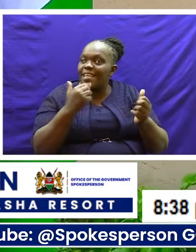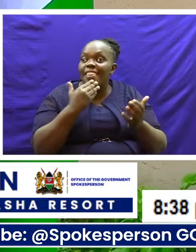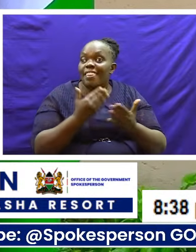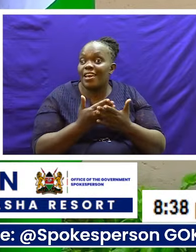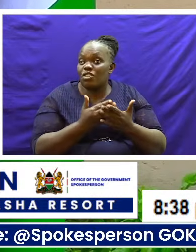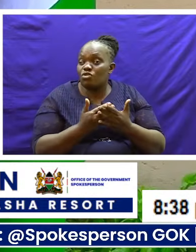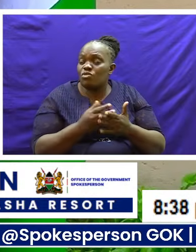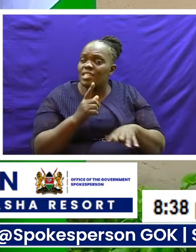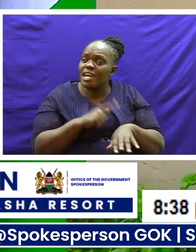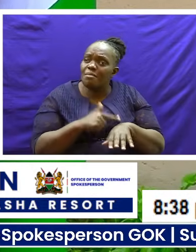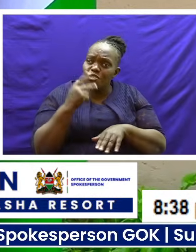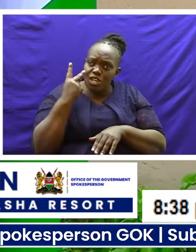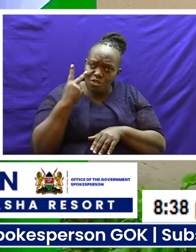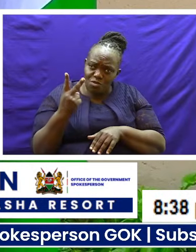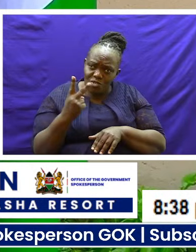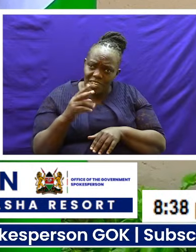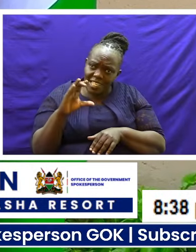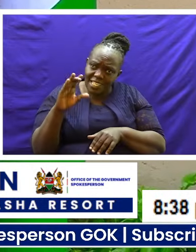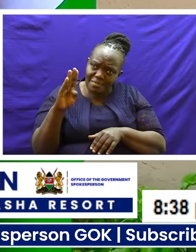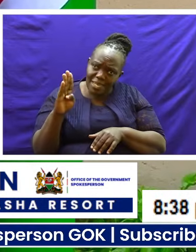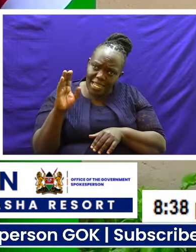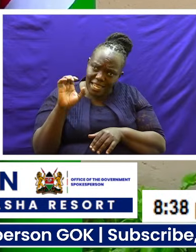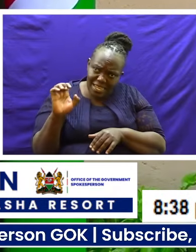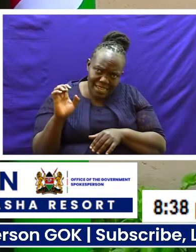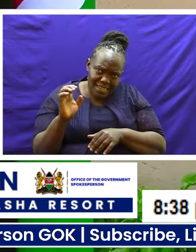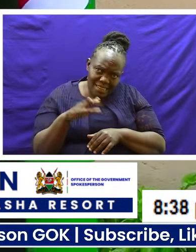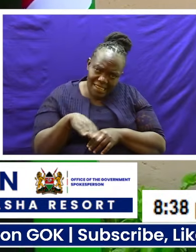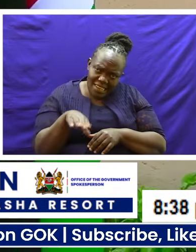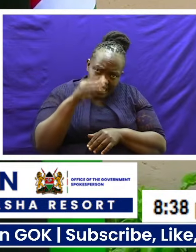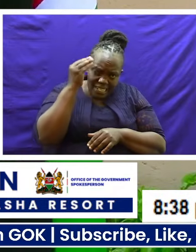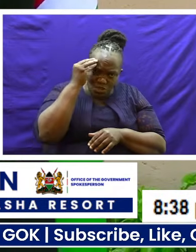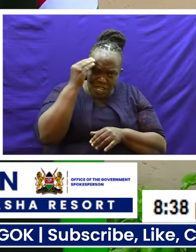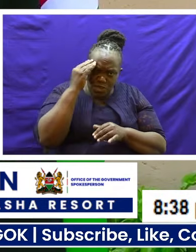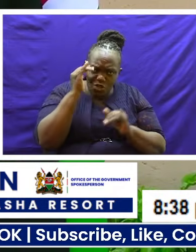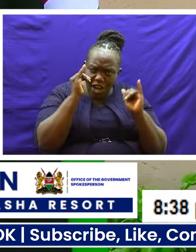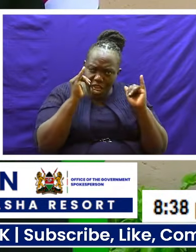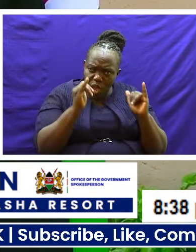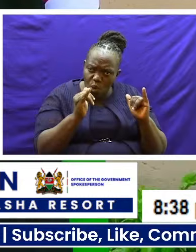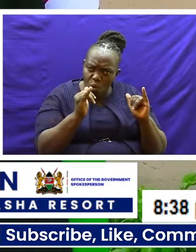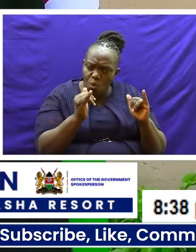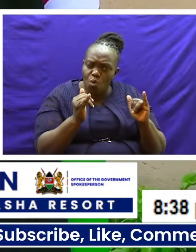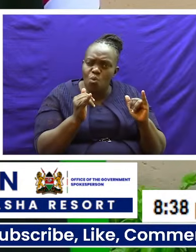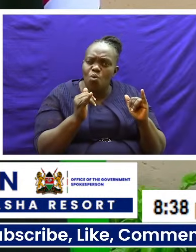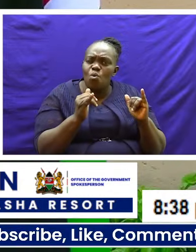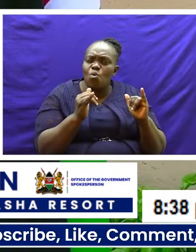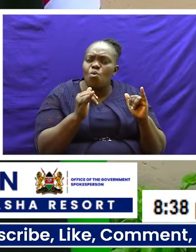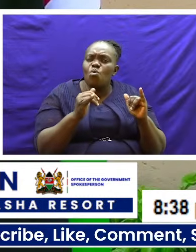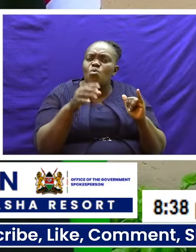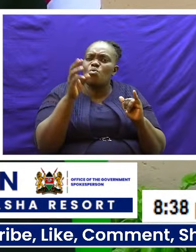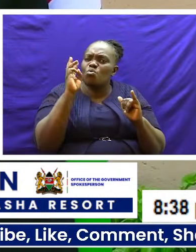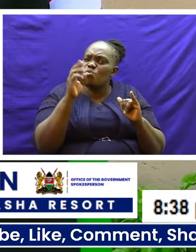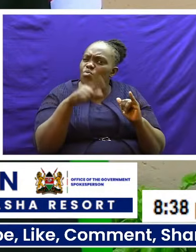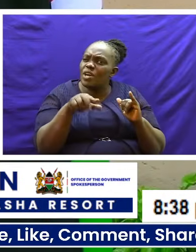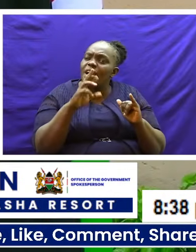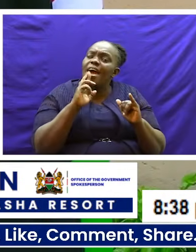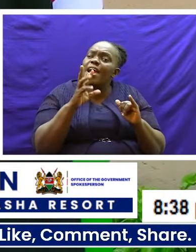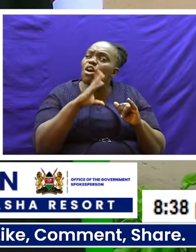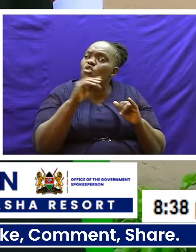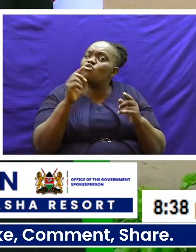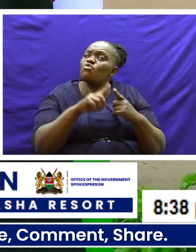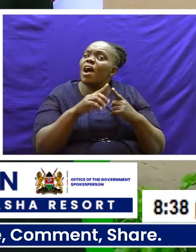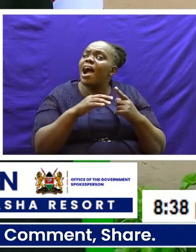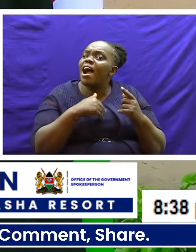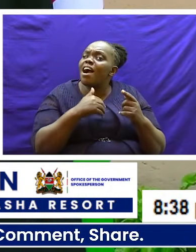Now, when we look at the CBE, this will be a new, you know, we are going to have a